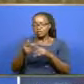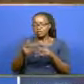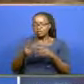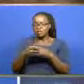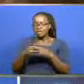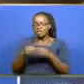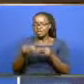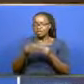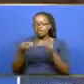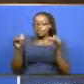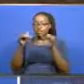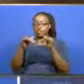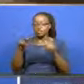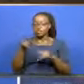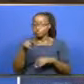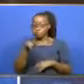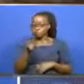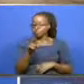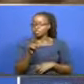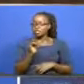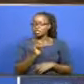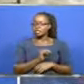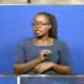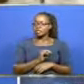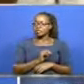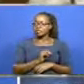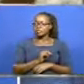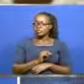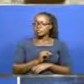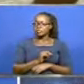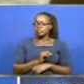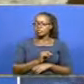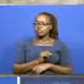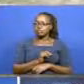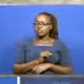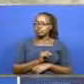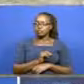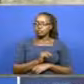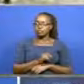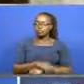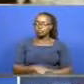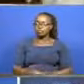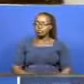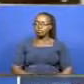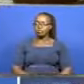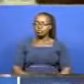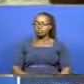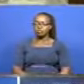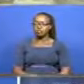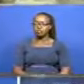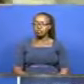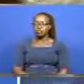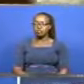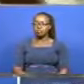of your tented, rented facility. Irene